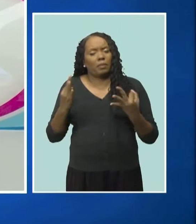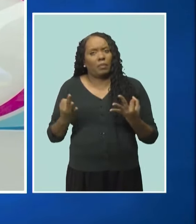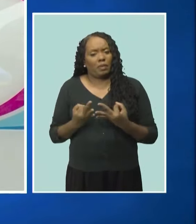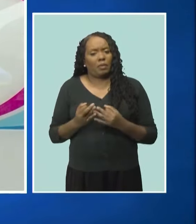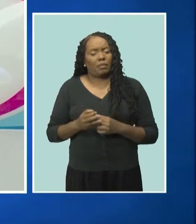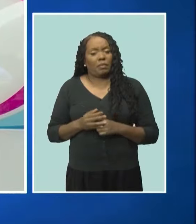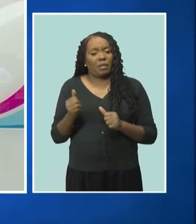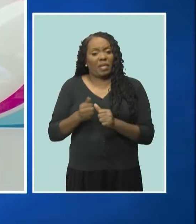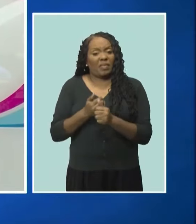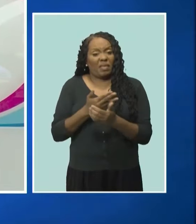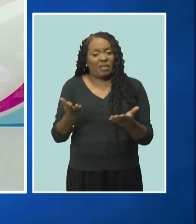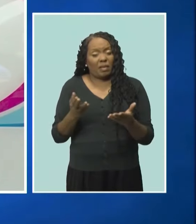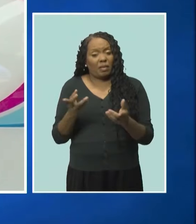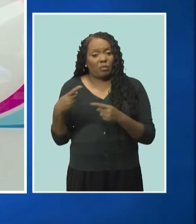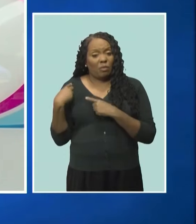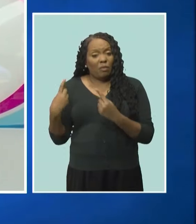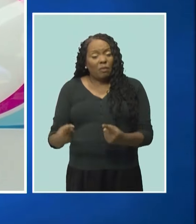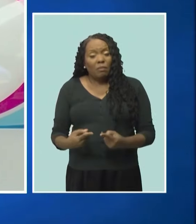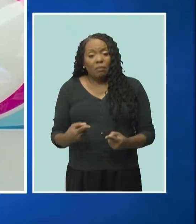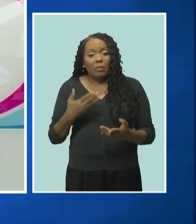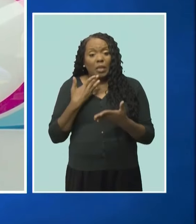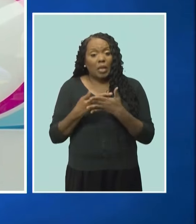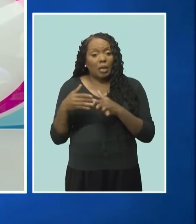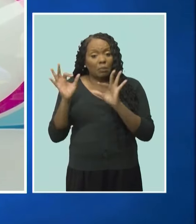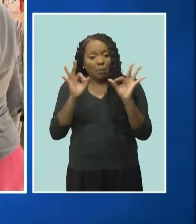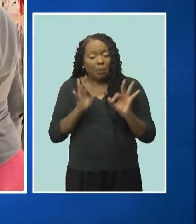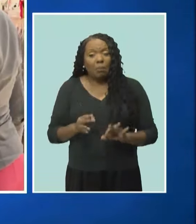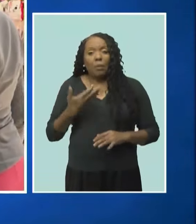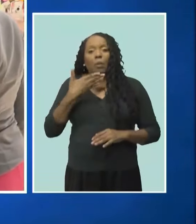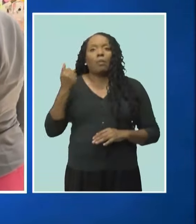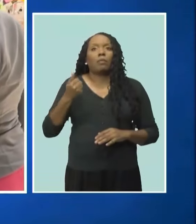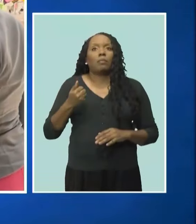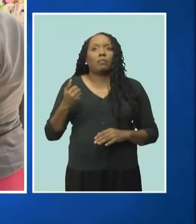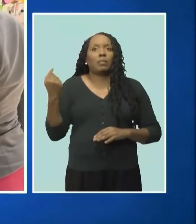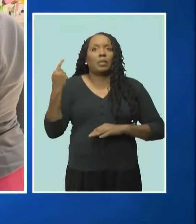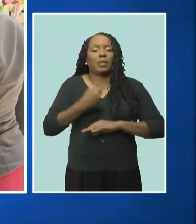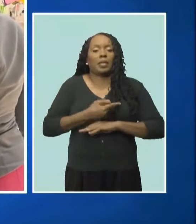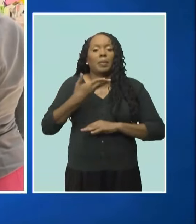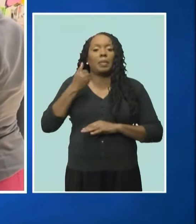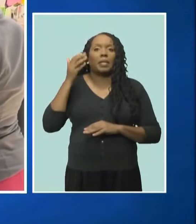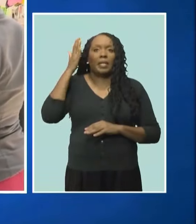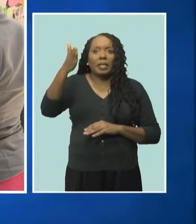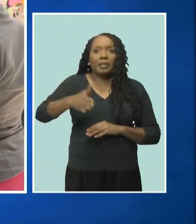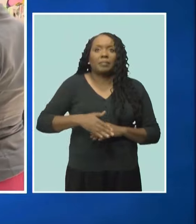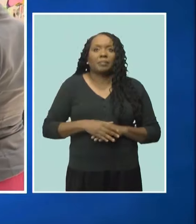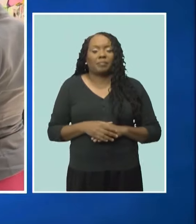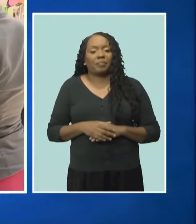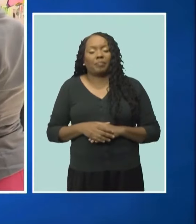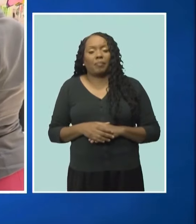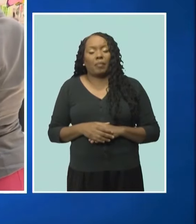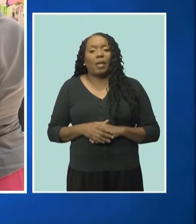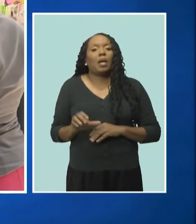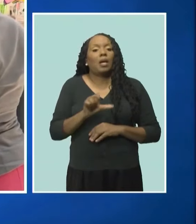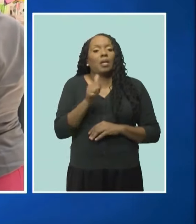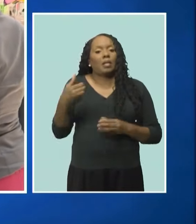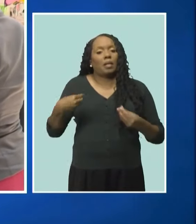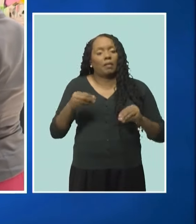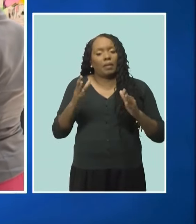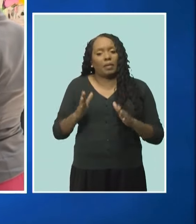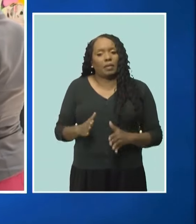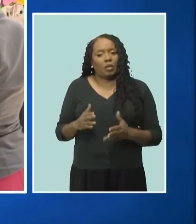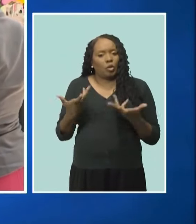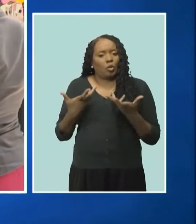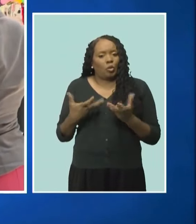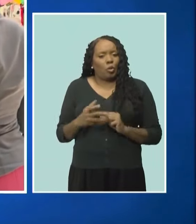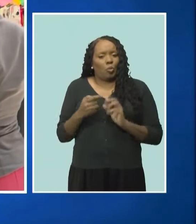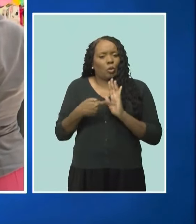it, and hopefully better days ahead for sure. On the other hand, another vendor who preferred to speak off camera and did not want to